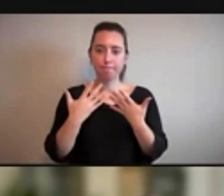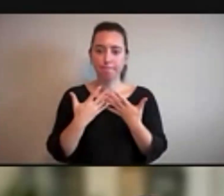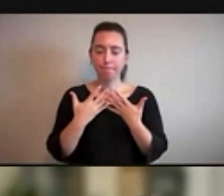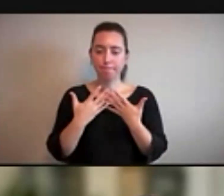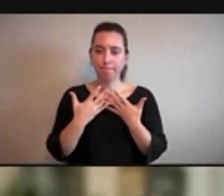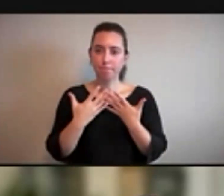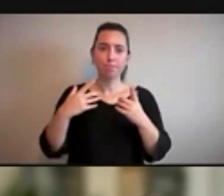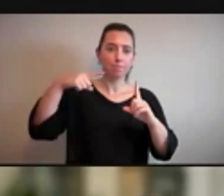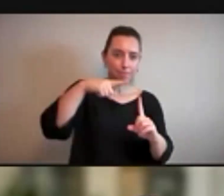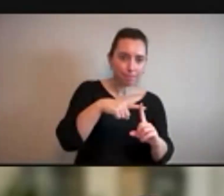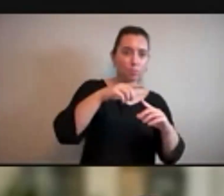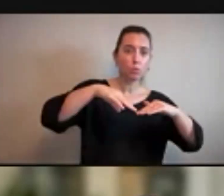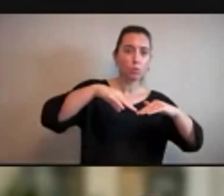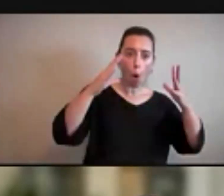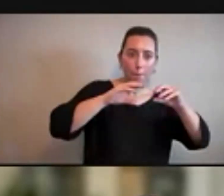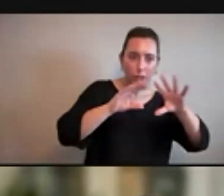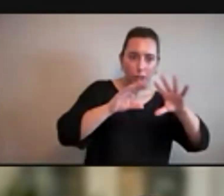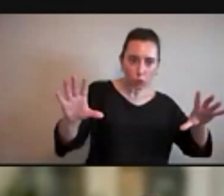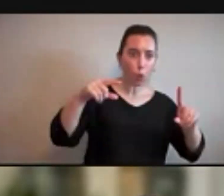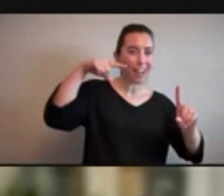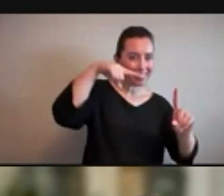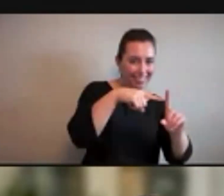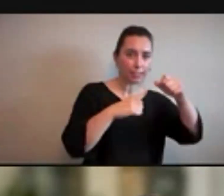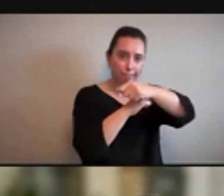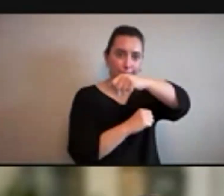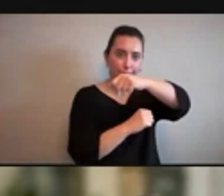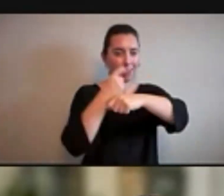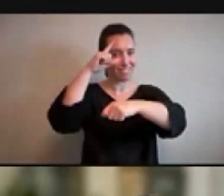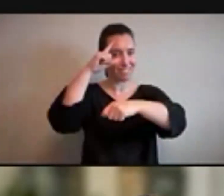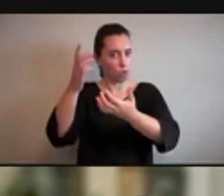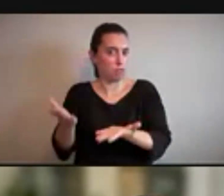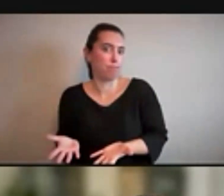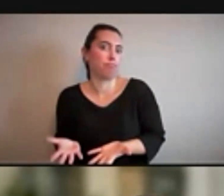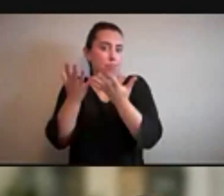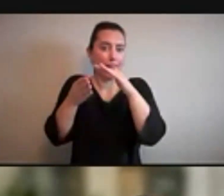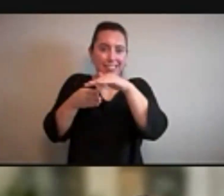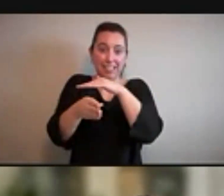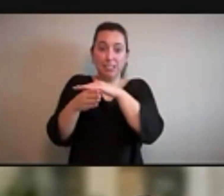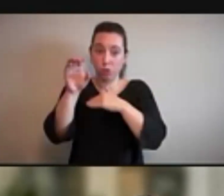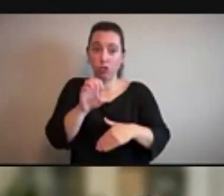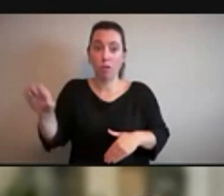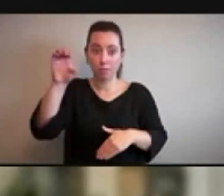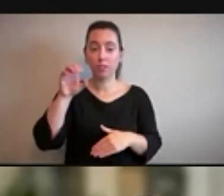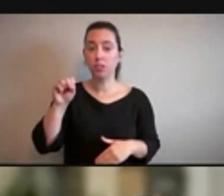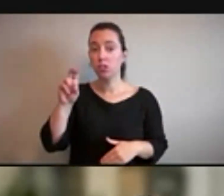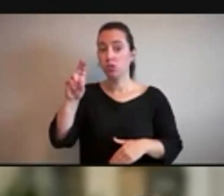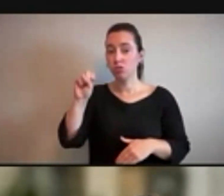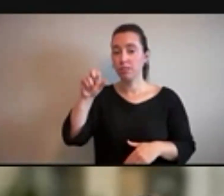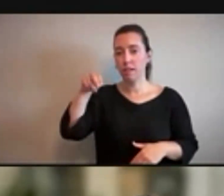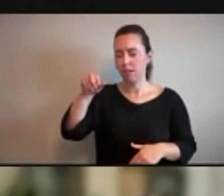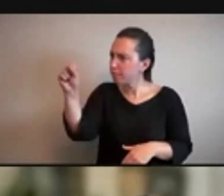do a better digital Europe, I think, no? Yeah, I definitely agree with you. And I think that what you also described, like